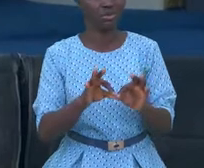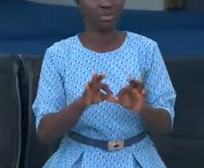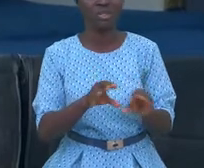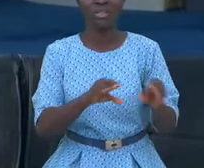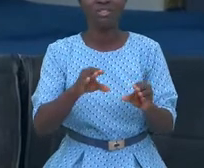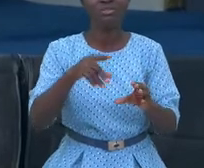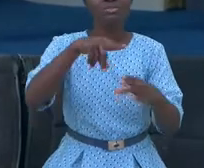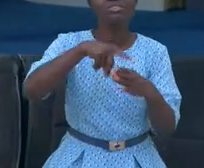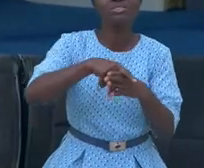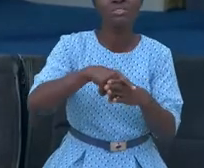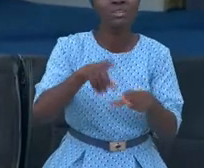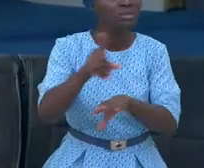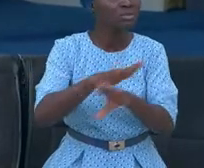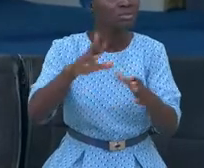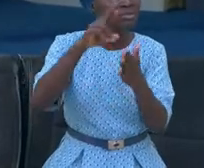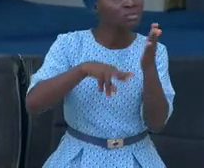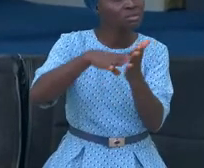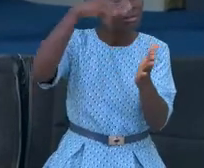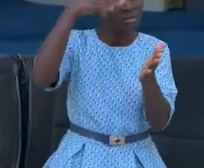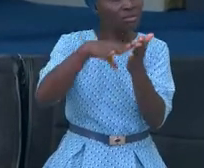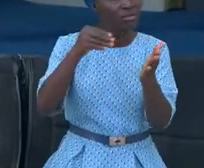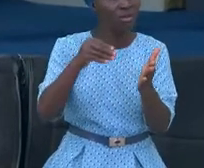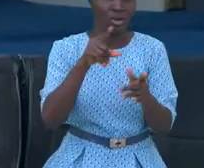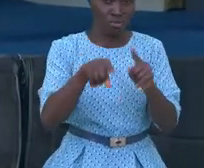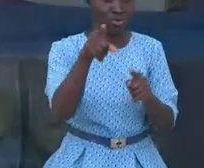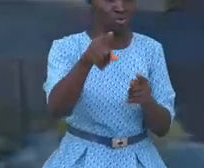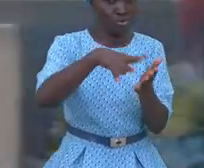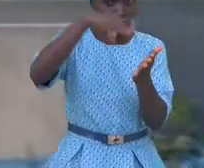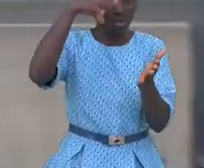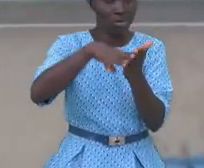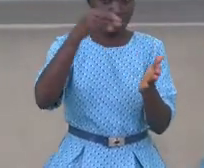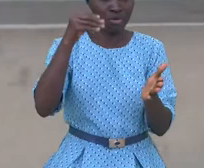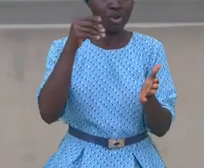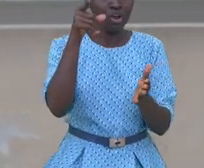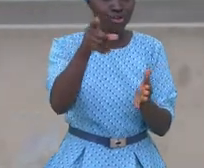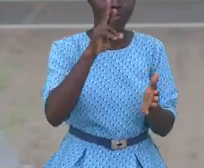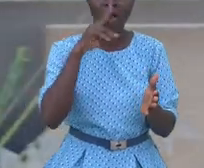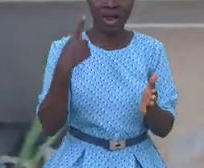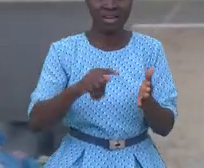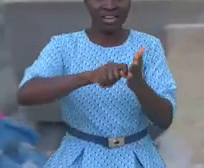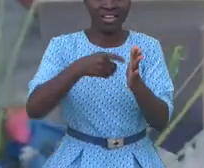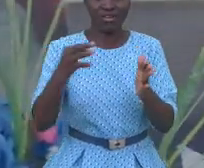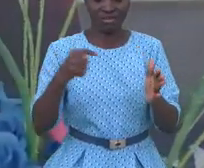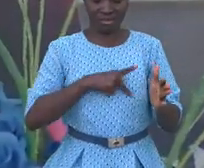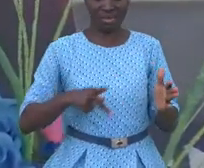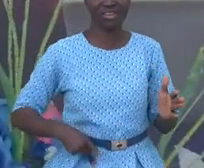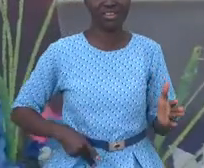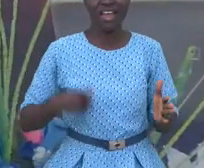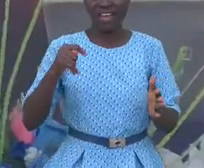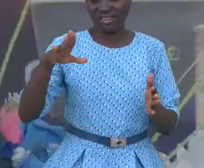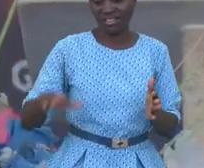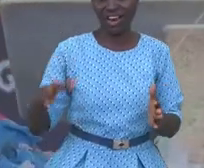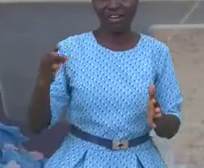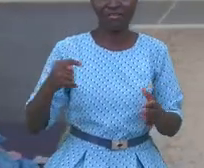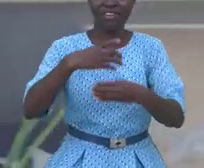Didn't you read? Of course you read. You are the kid of the king, a child of the